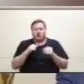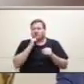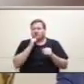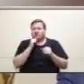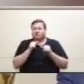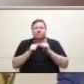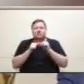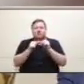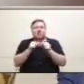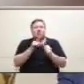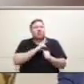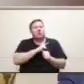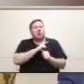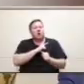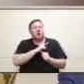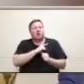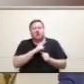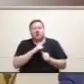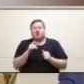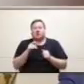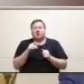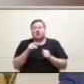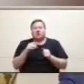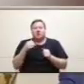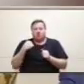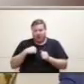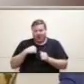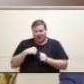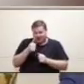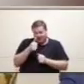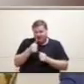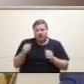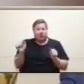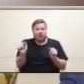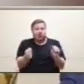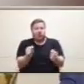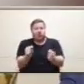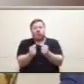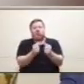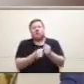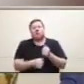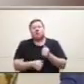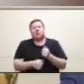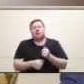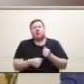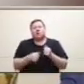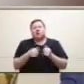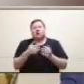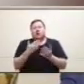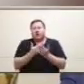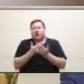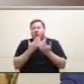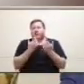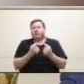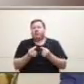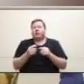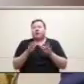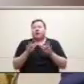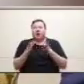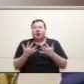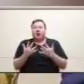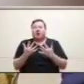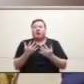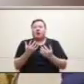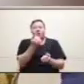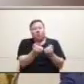the municipality, like I said, it's an appointing authority. So we'll allow court processes or whatever